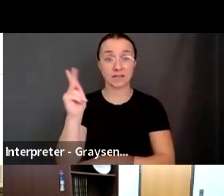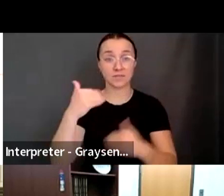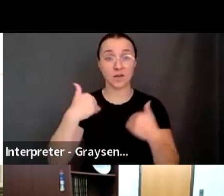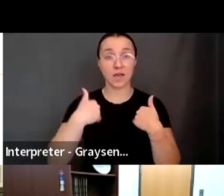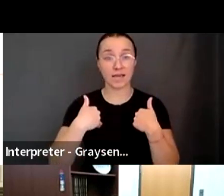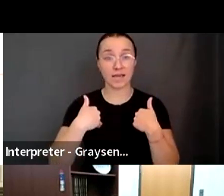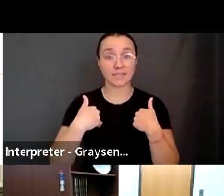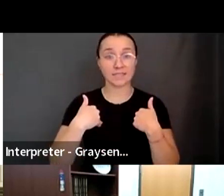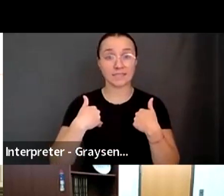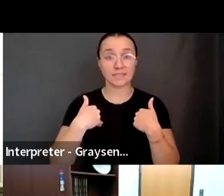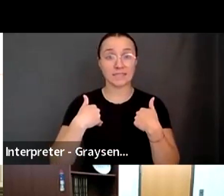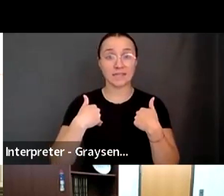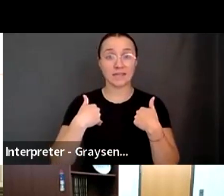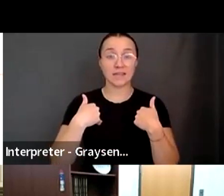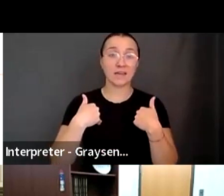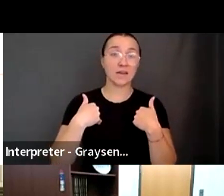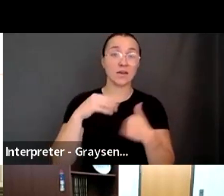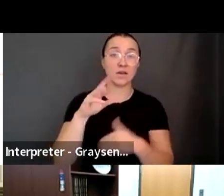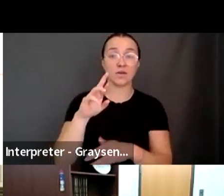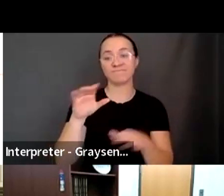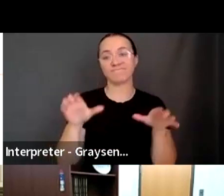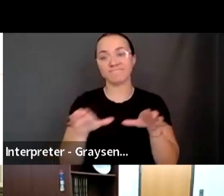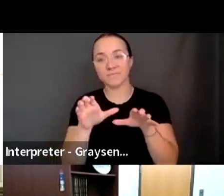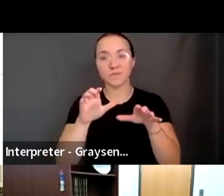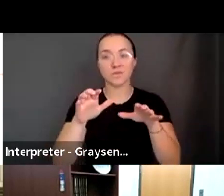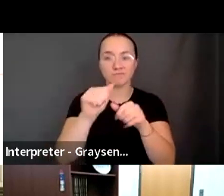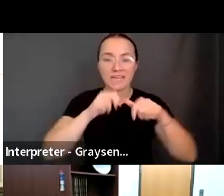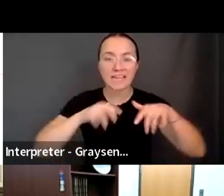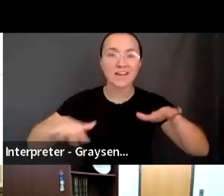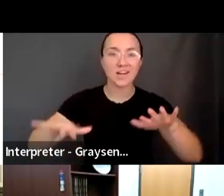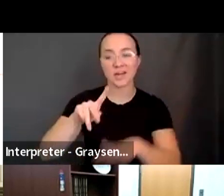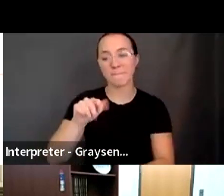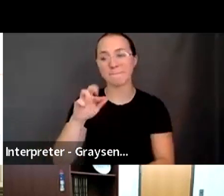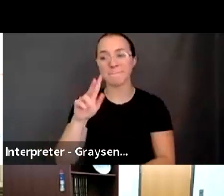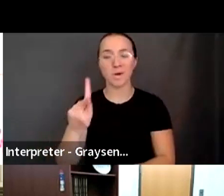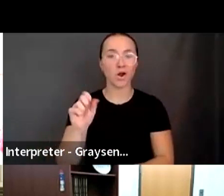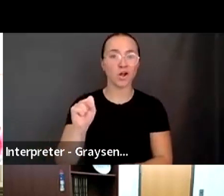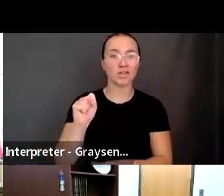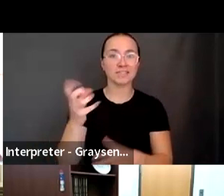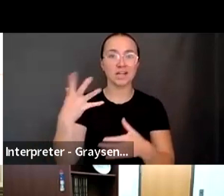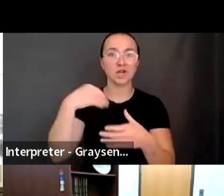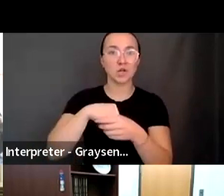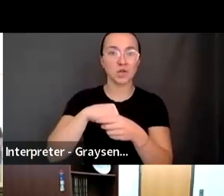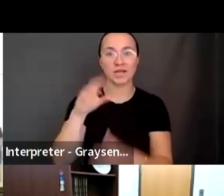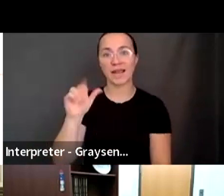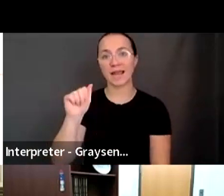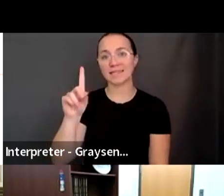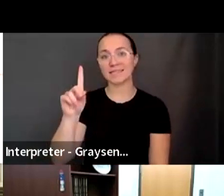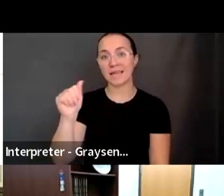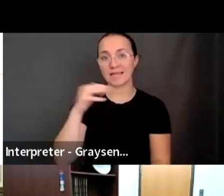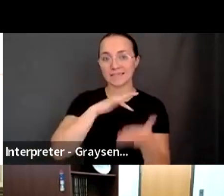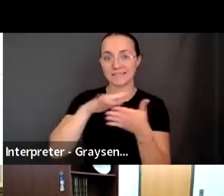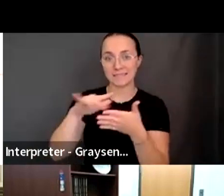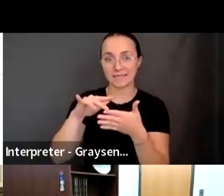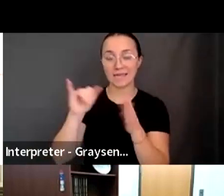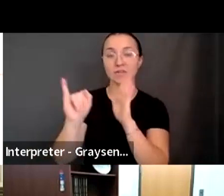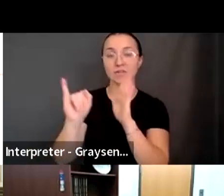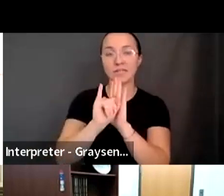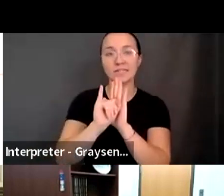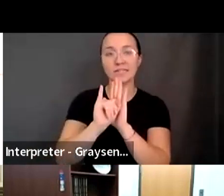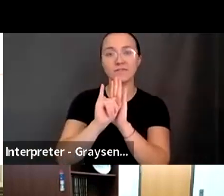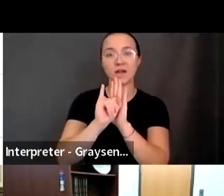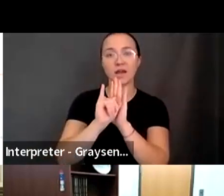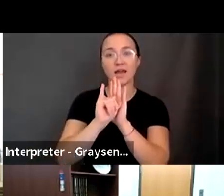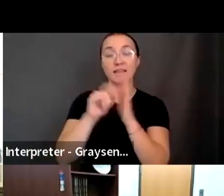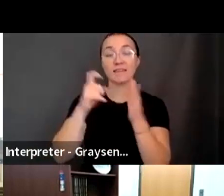and outdated recreational facilities and park spaces that are included in an ADA study to identify what